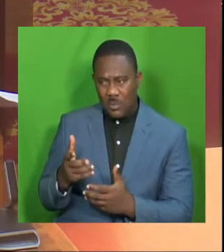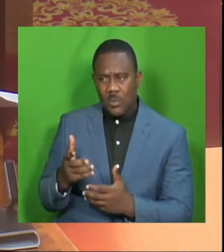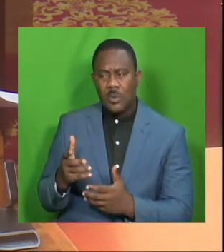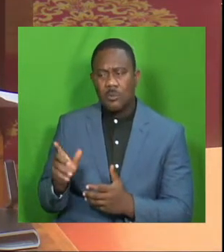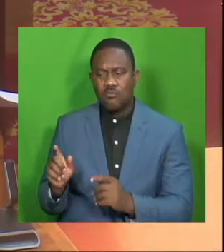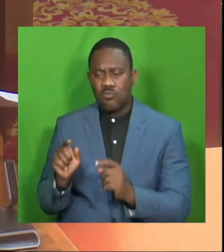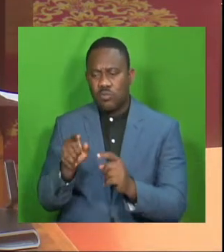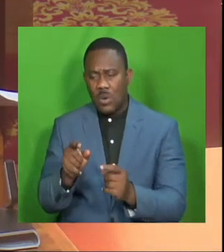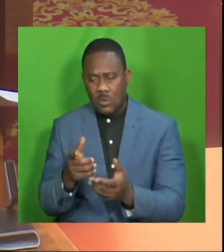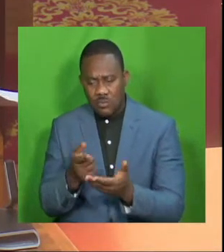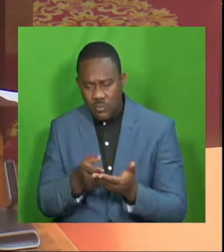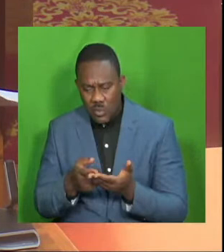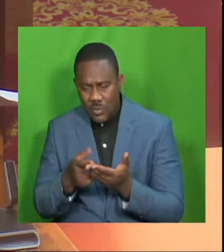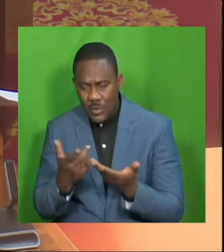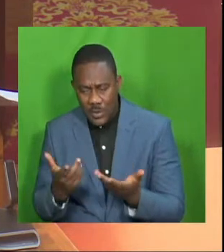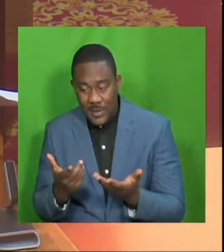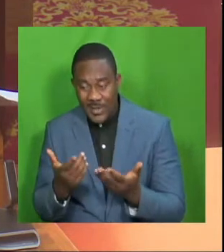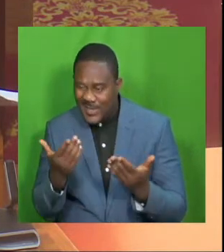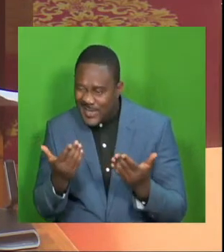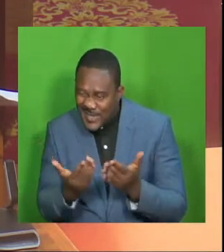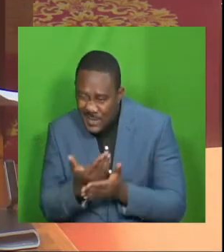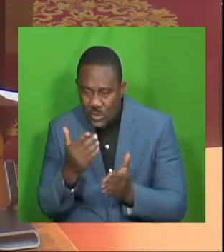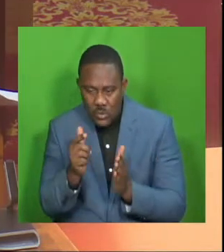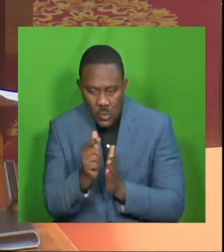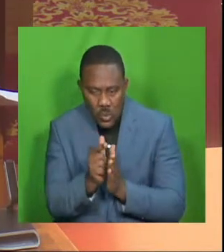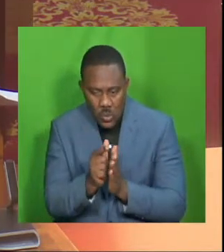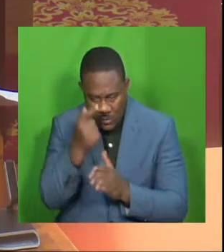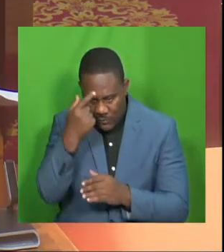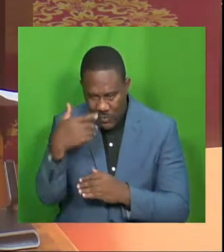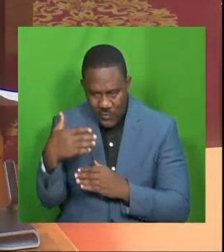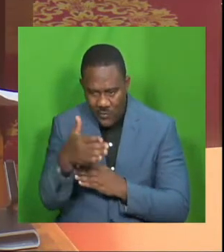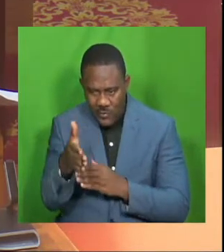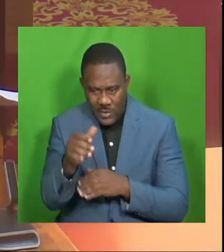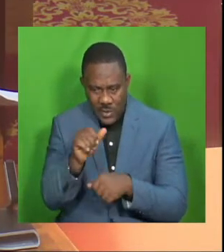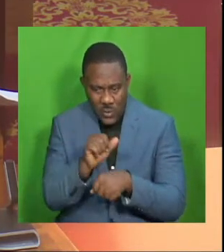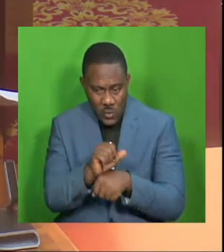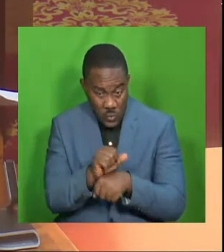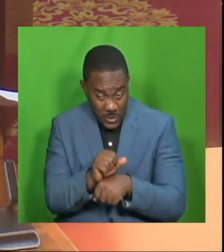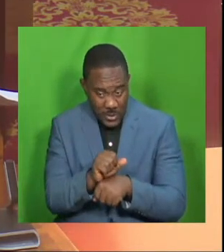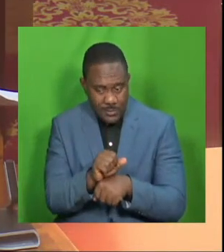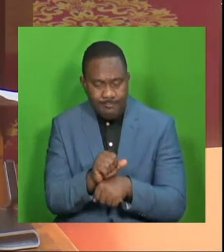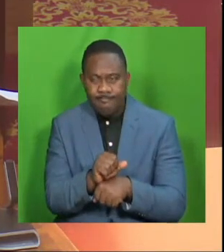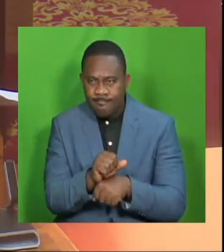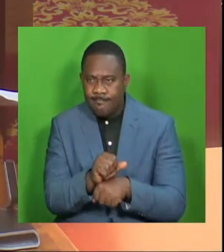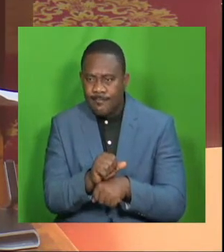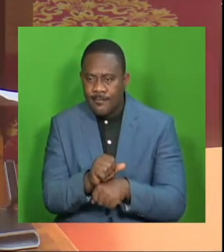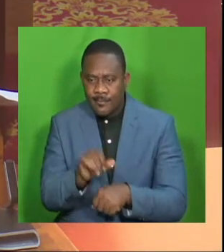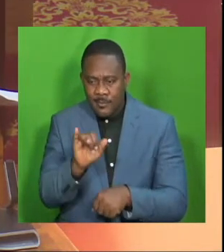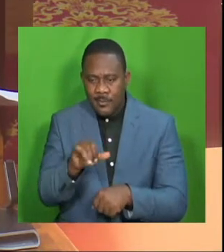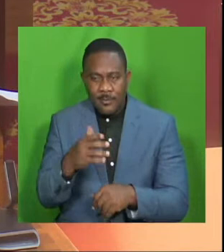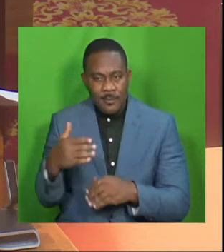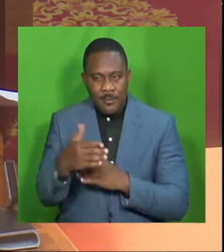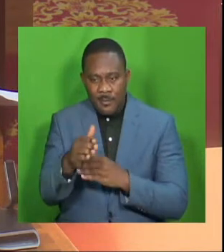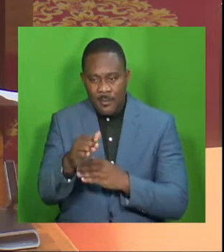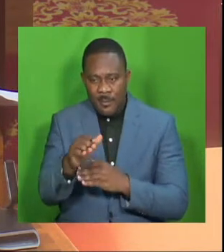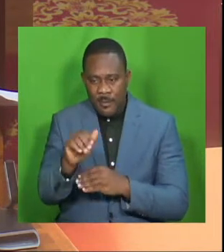all international obligations. Cabinet advised that the Fisheries and